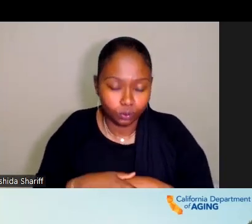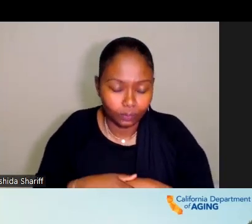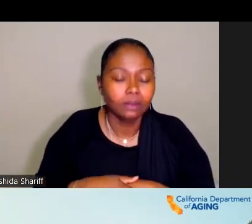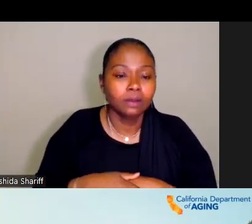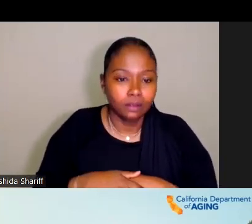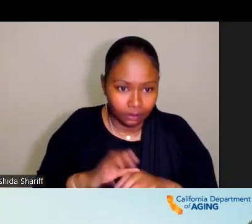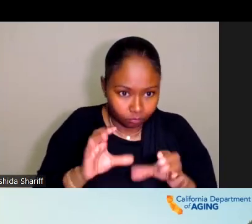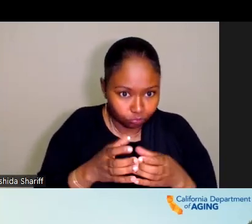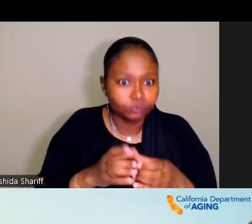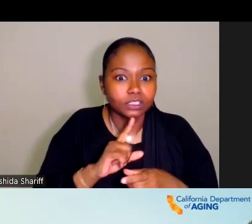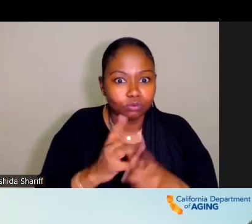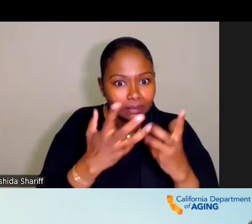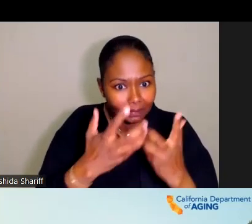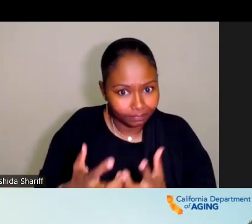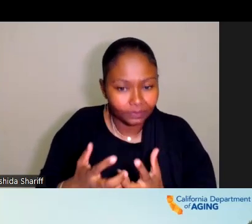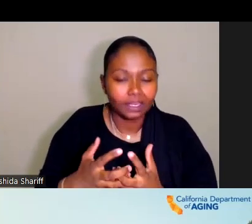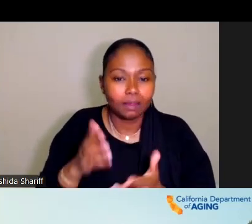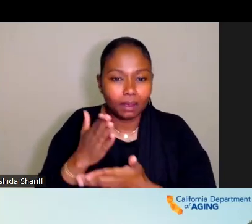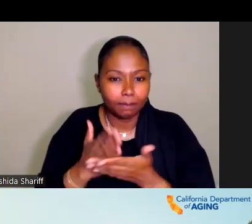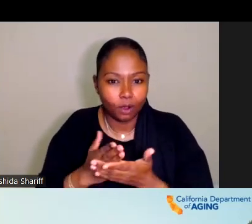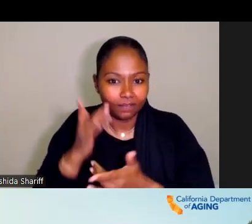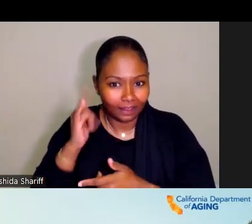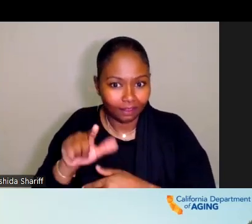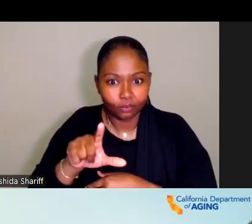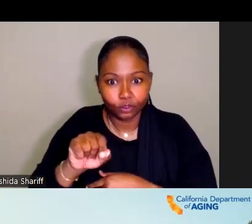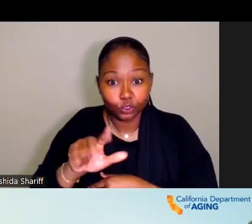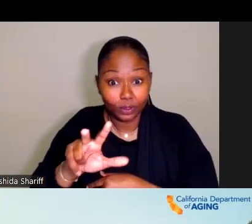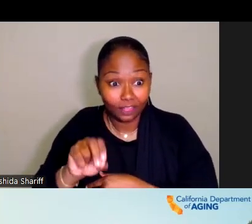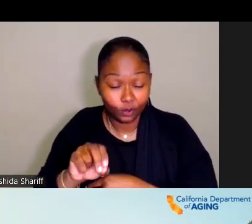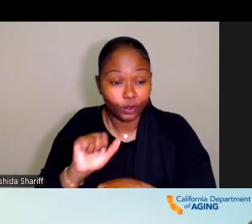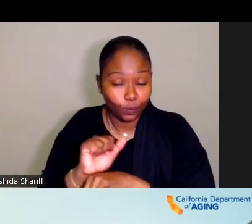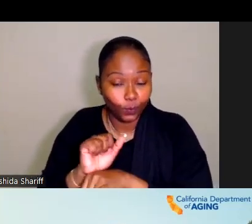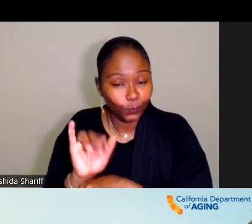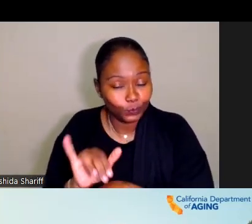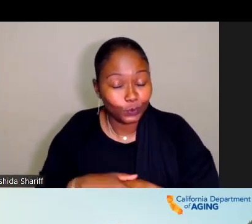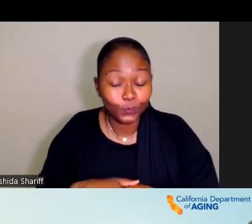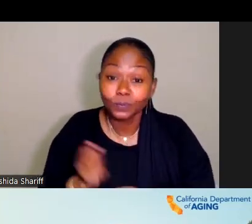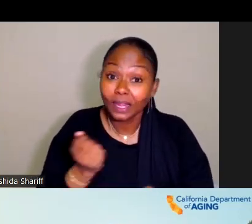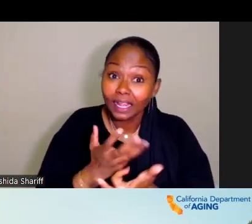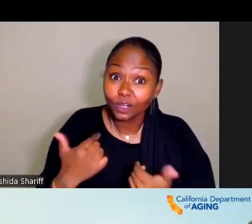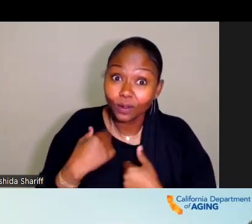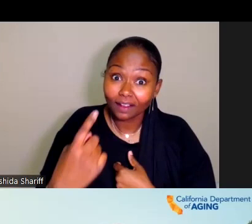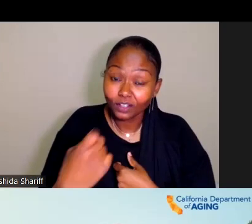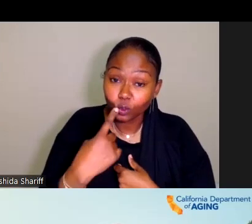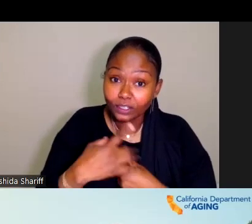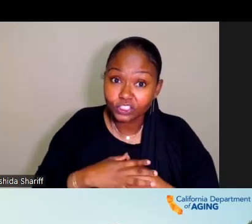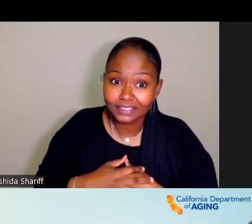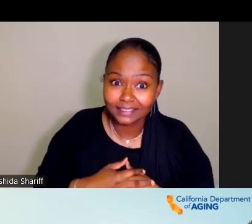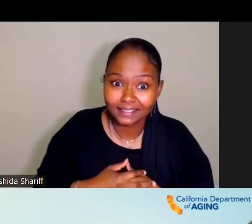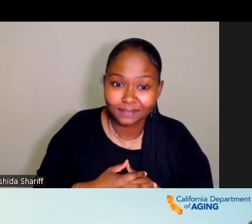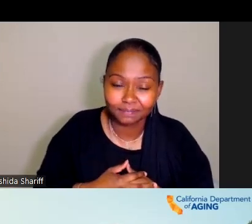the California 2030 work from the outset. Does anybody have any questions for me?